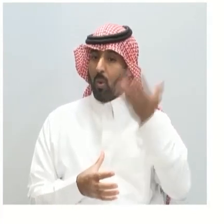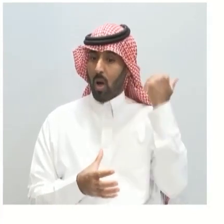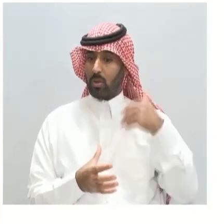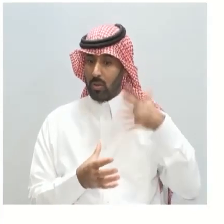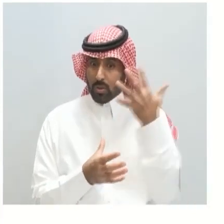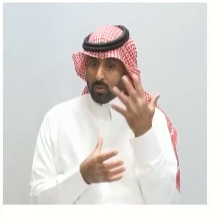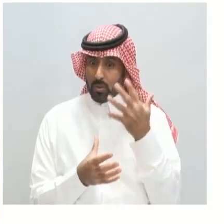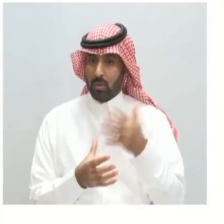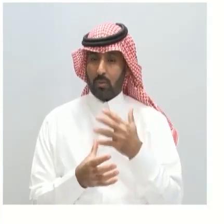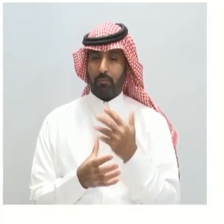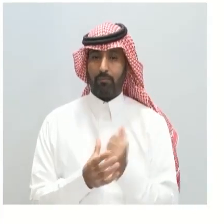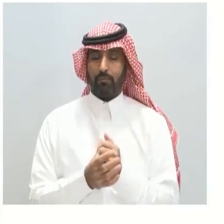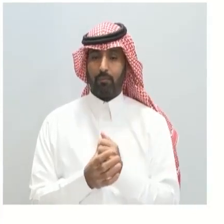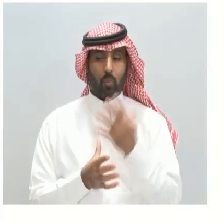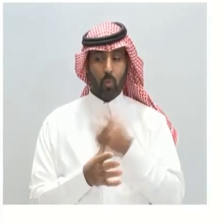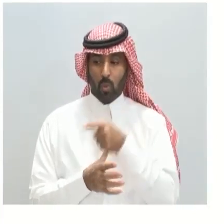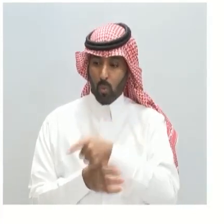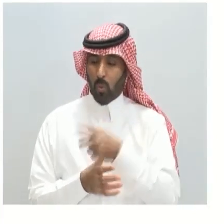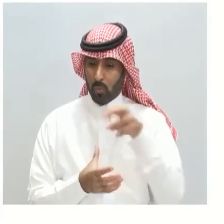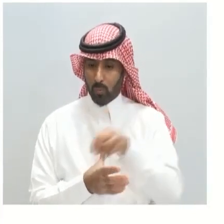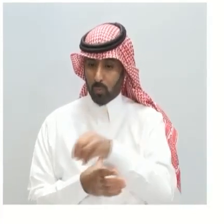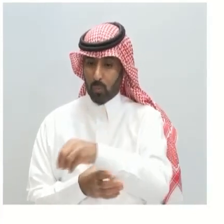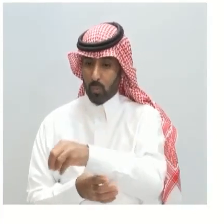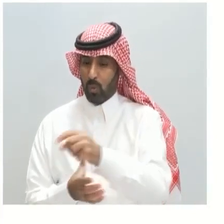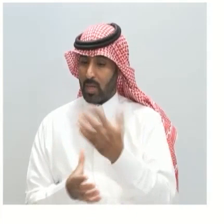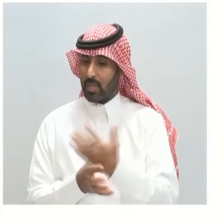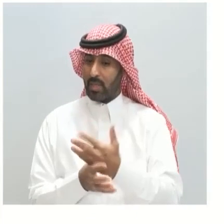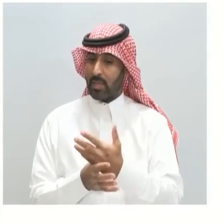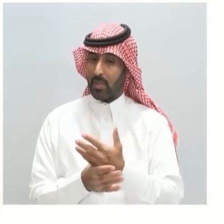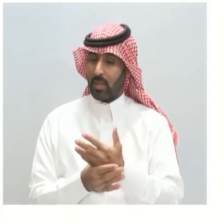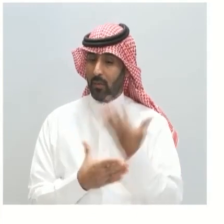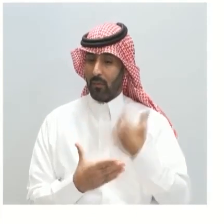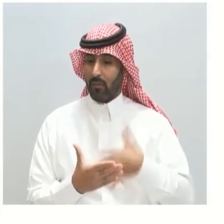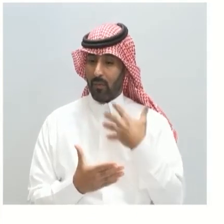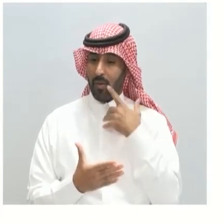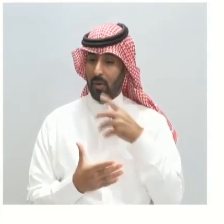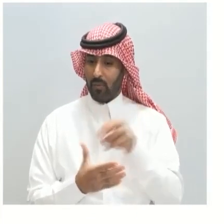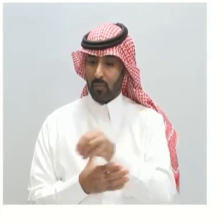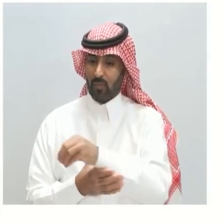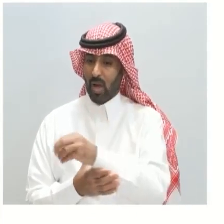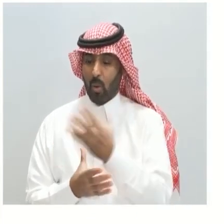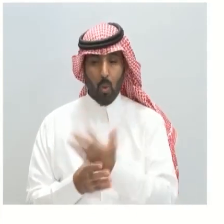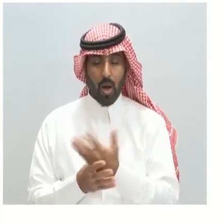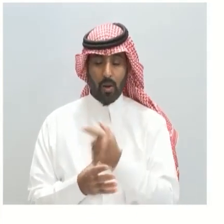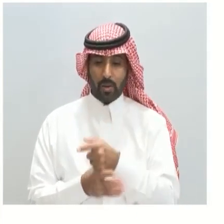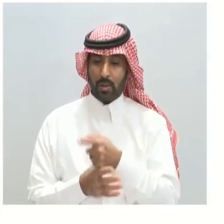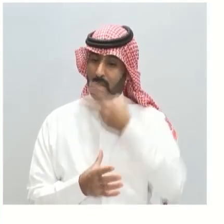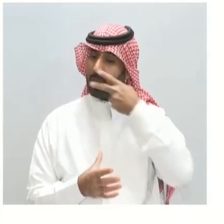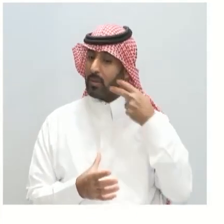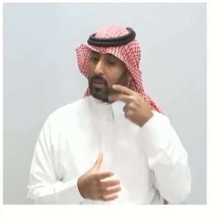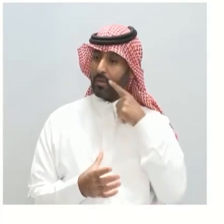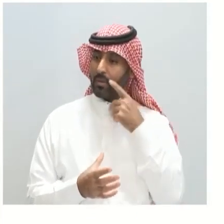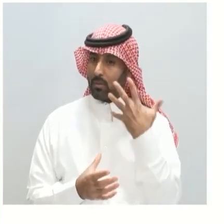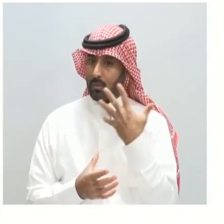frightening. So why were the mice, what causes the feeling of frightened for the mice? The cat. The